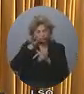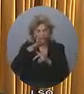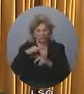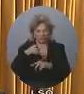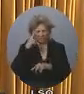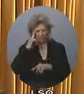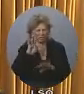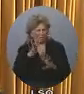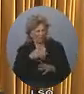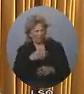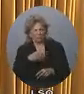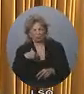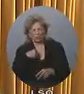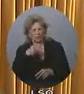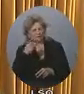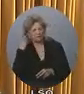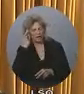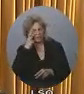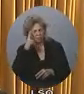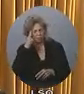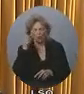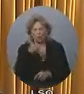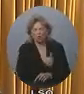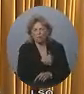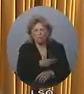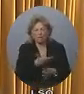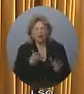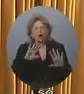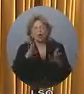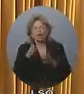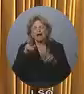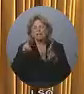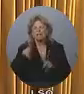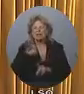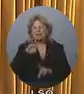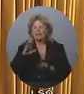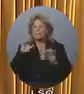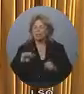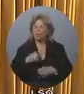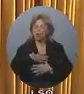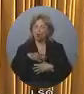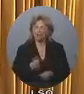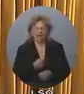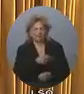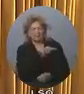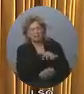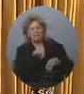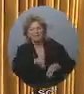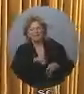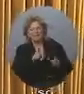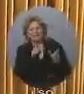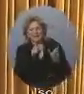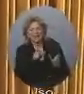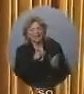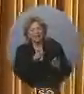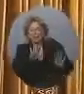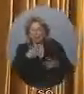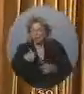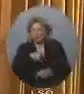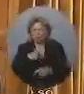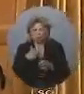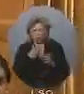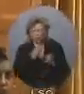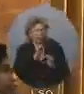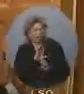all of this, Mr. Speaker, how can Canadians expect to have confidence in the Minister of Defence? Mr.